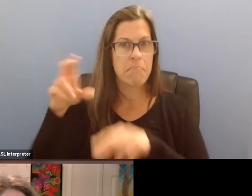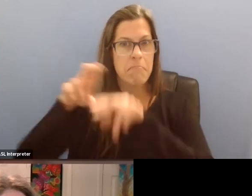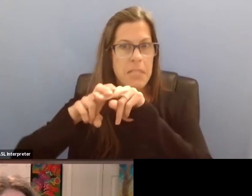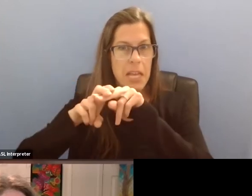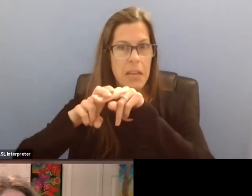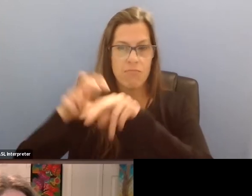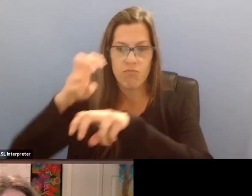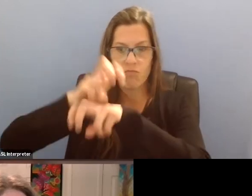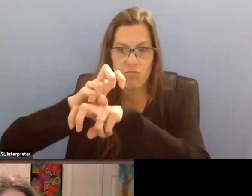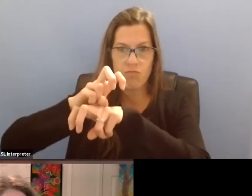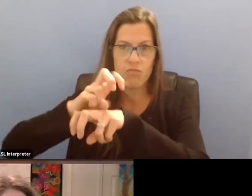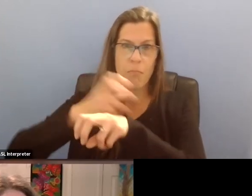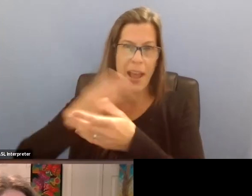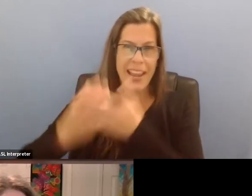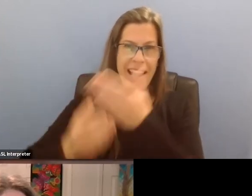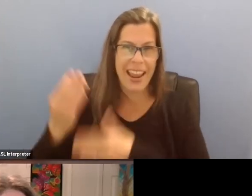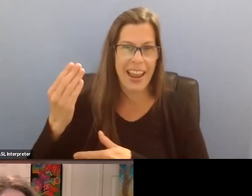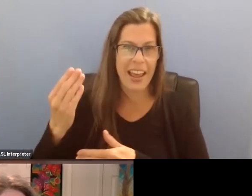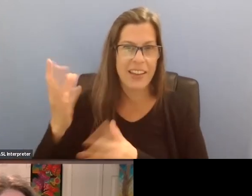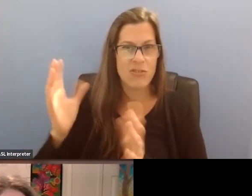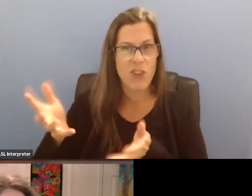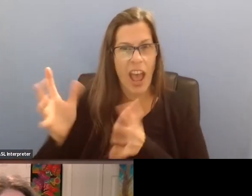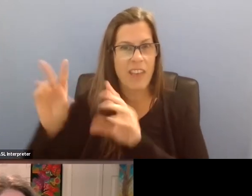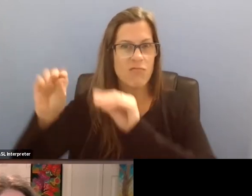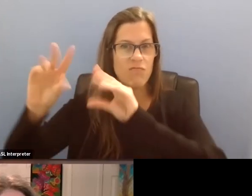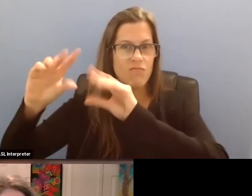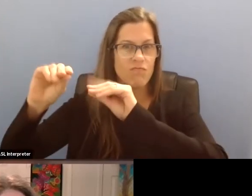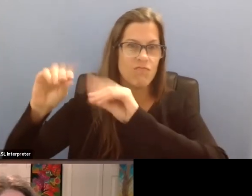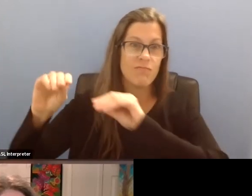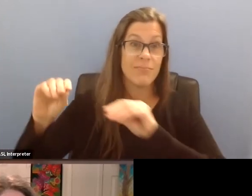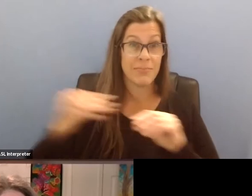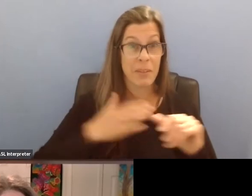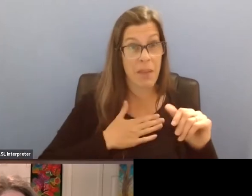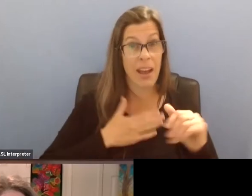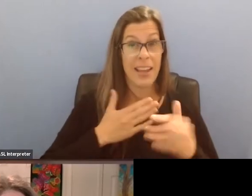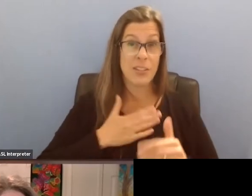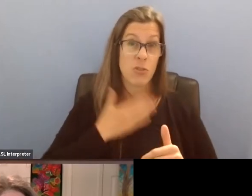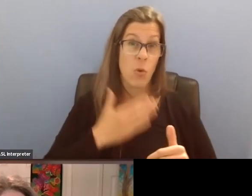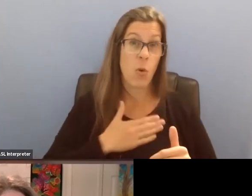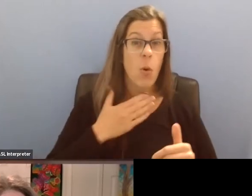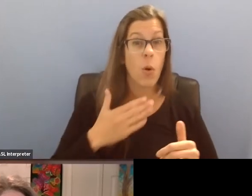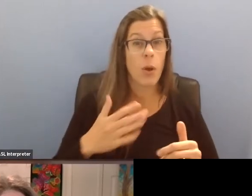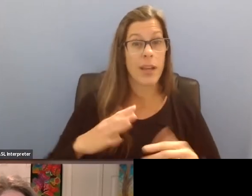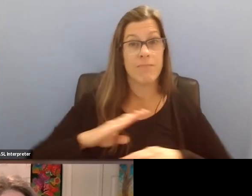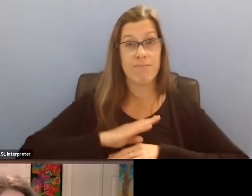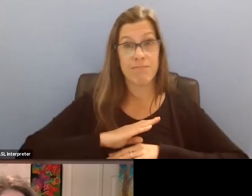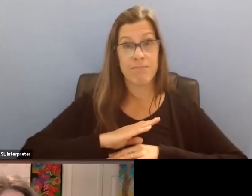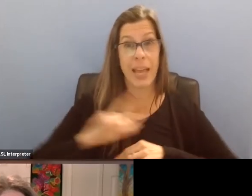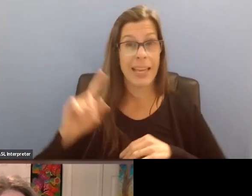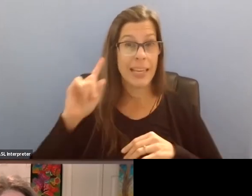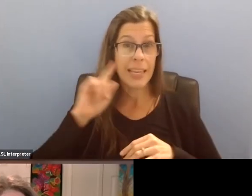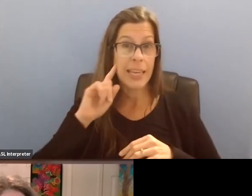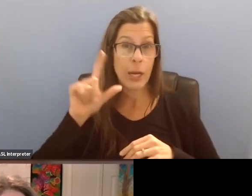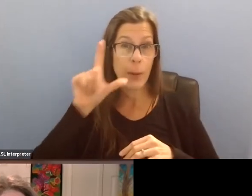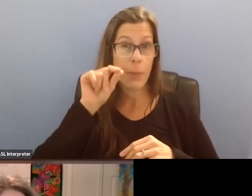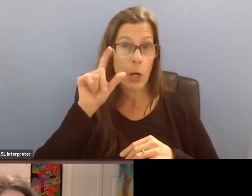But I really get my satisfaction and joy from hearing birds who are singing in